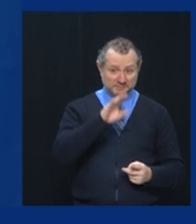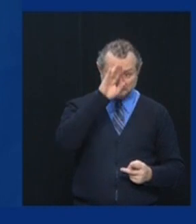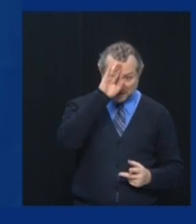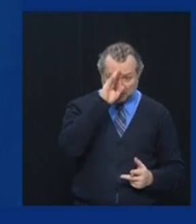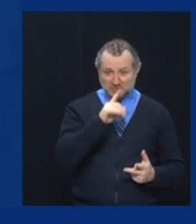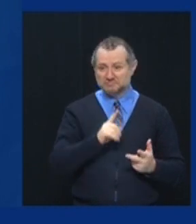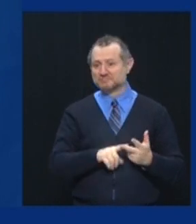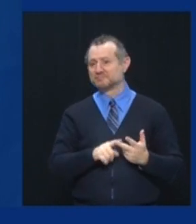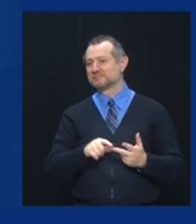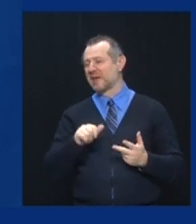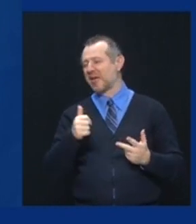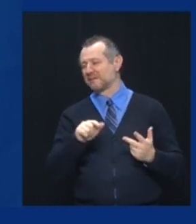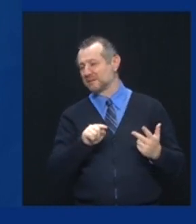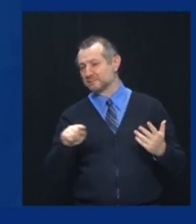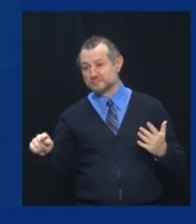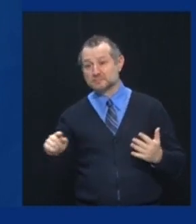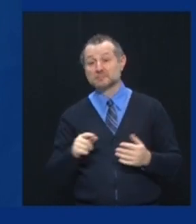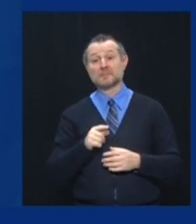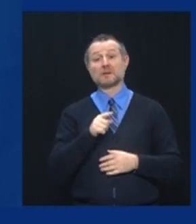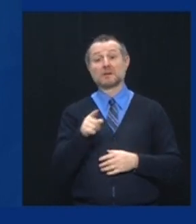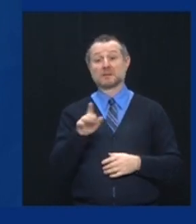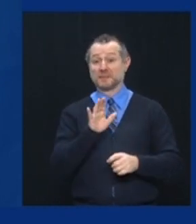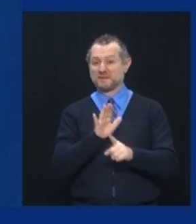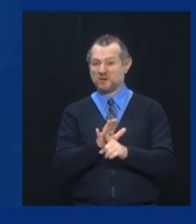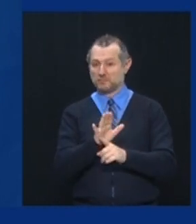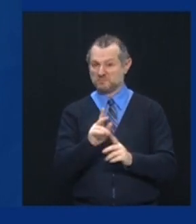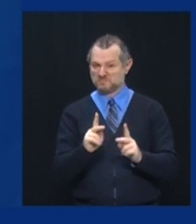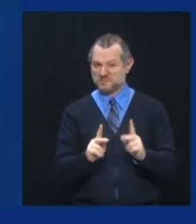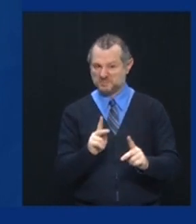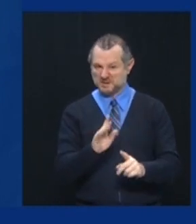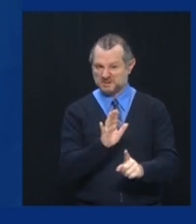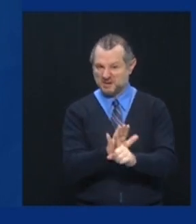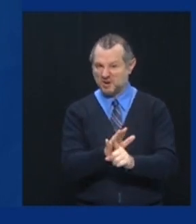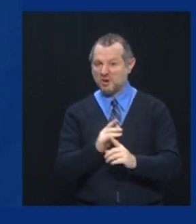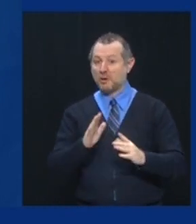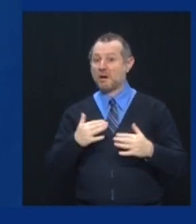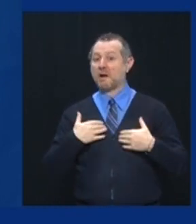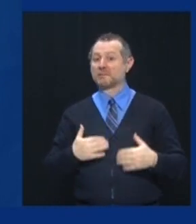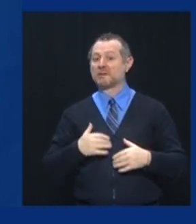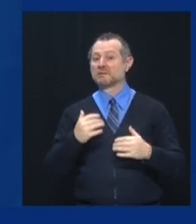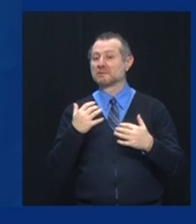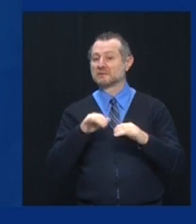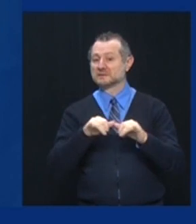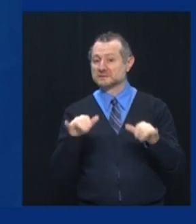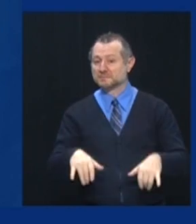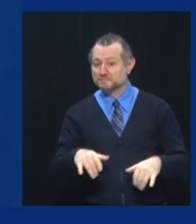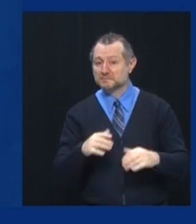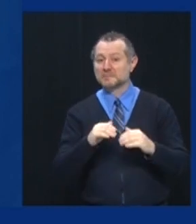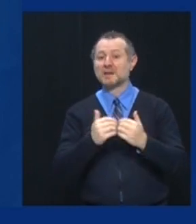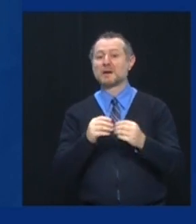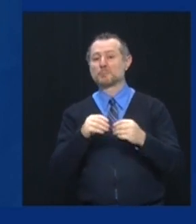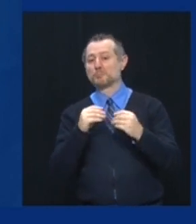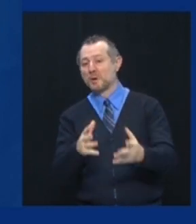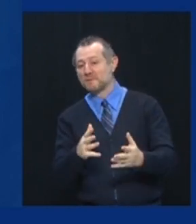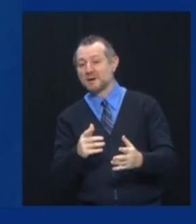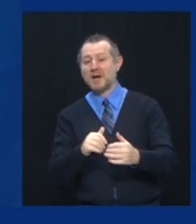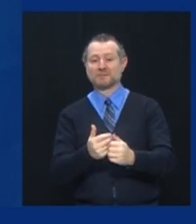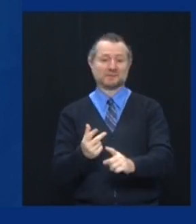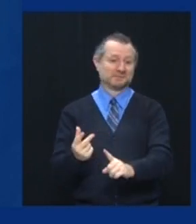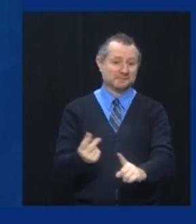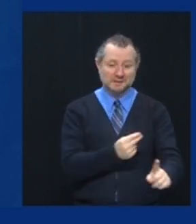own employees or their own health system provider to do their